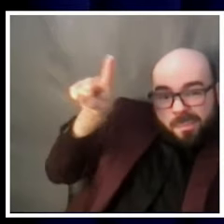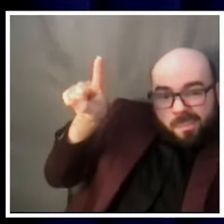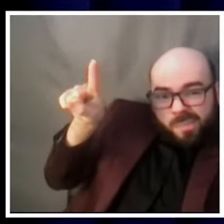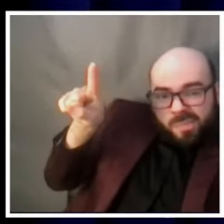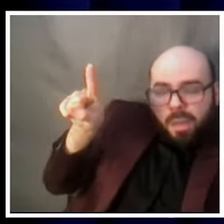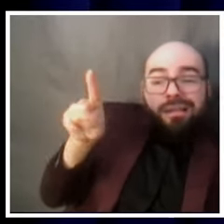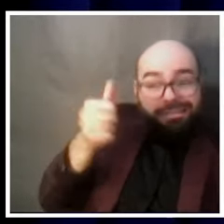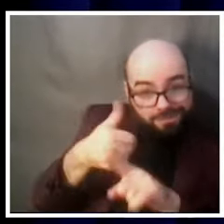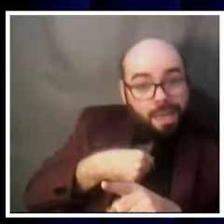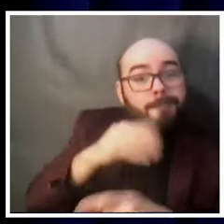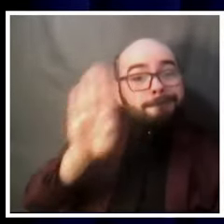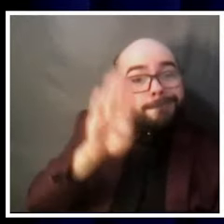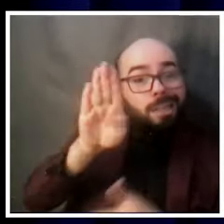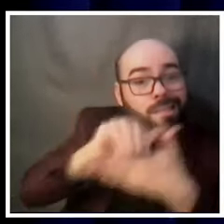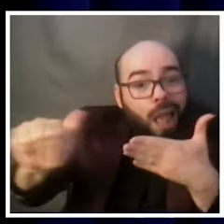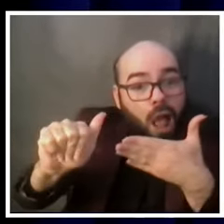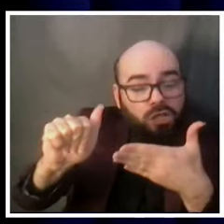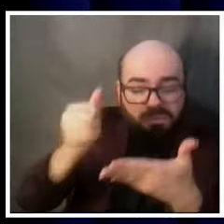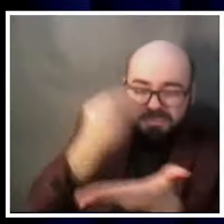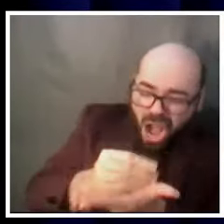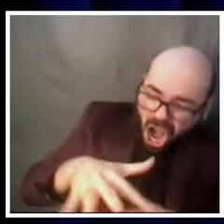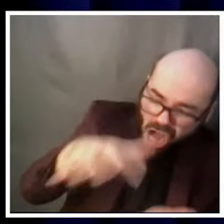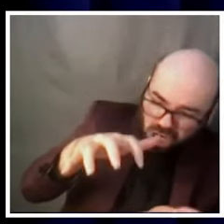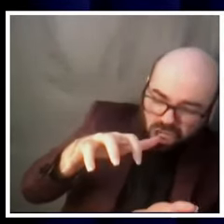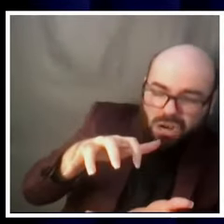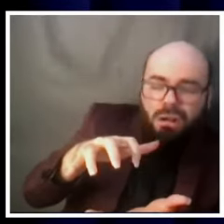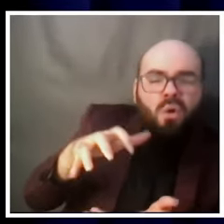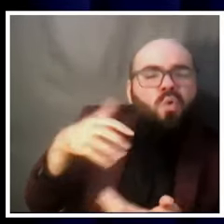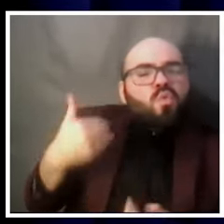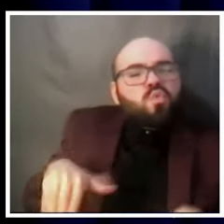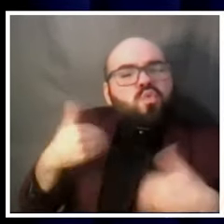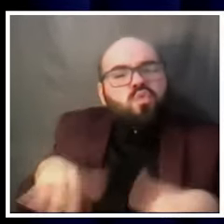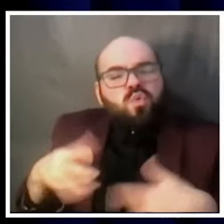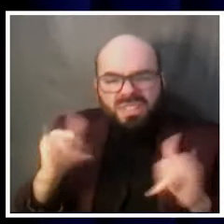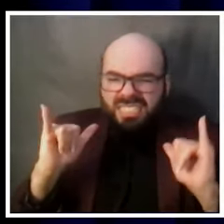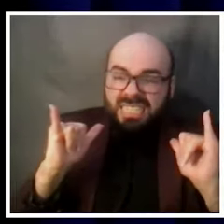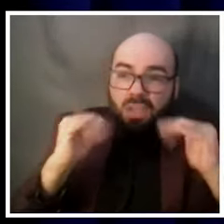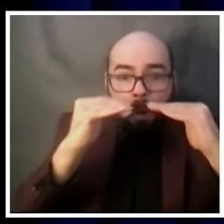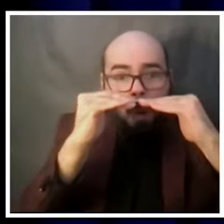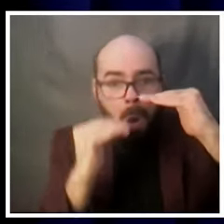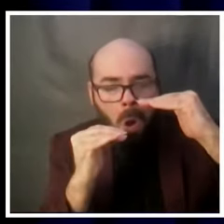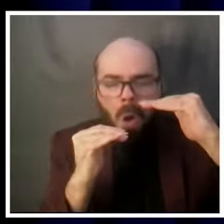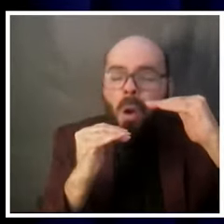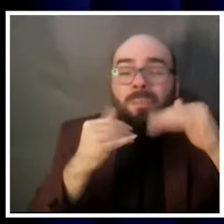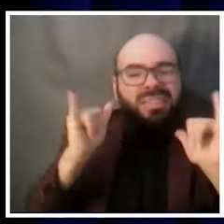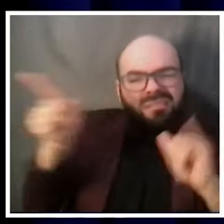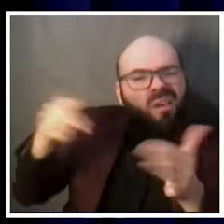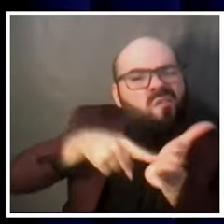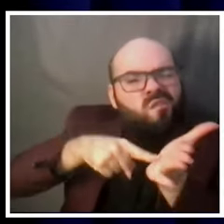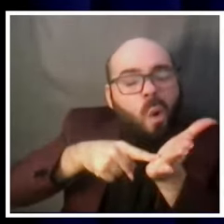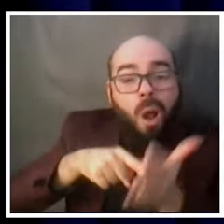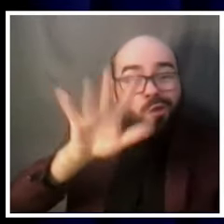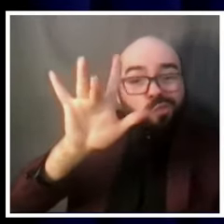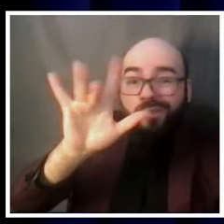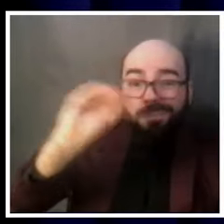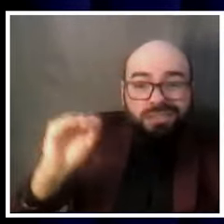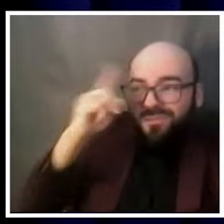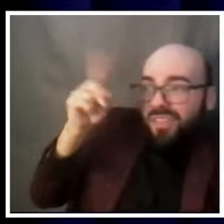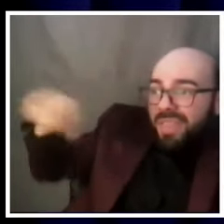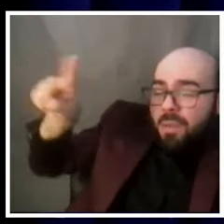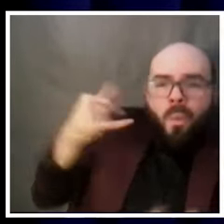billionaires. Well below the top rate, but fair, and they can afford it. You know how much money that would raise? That would raise